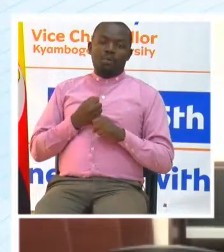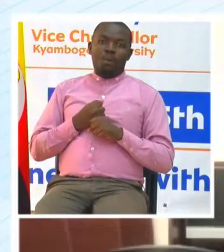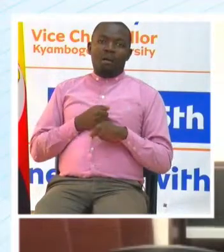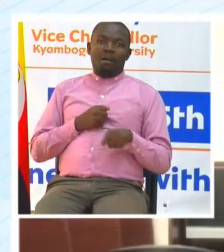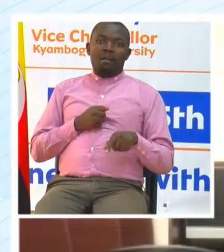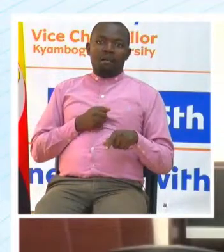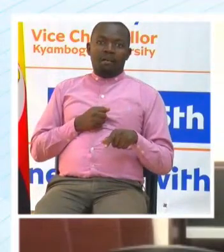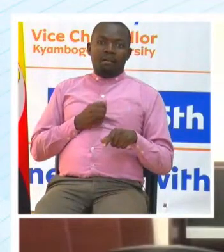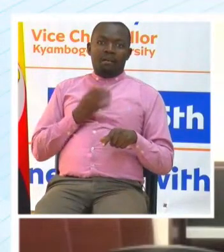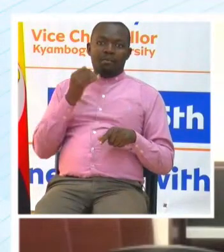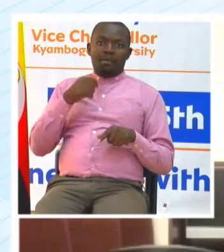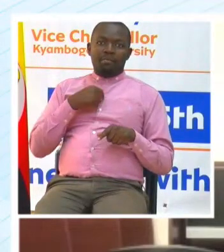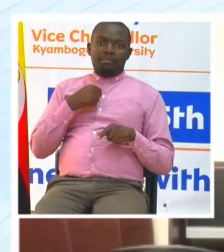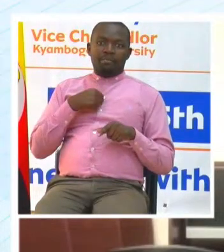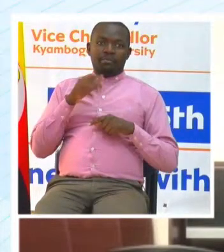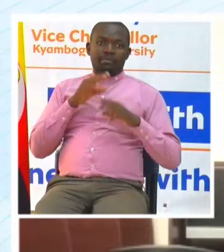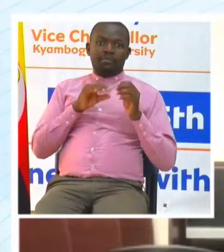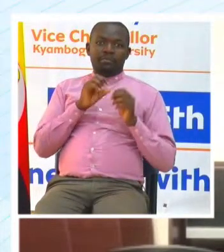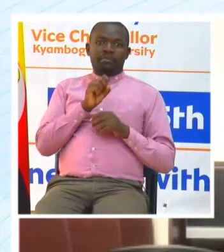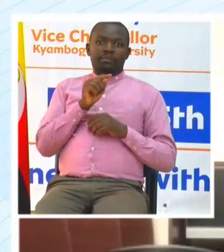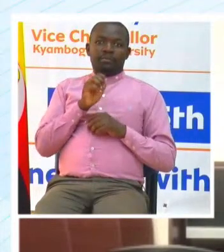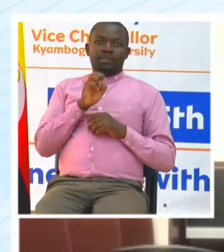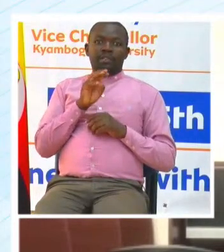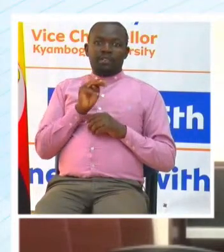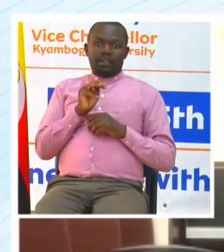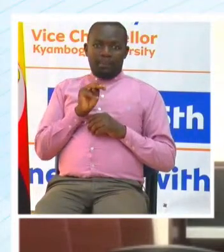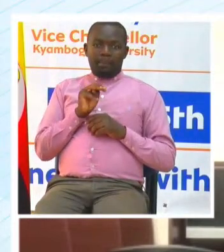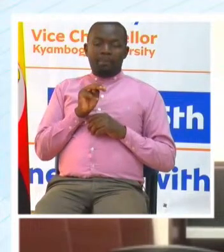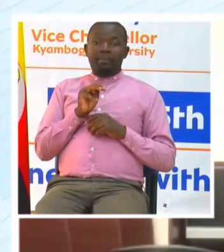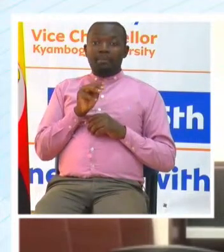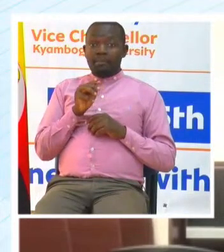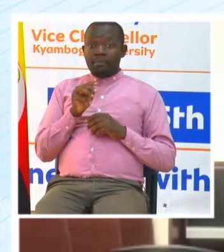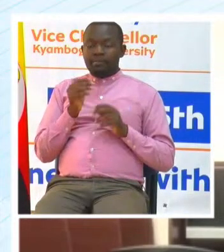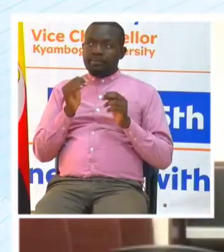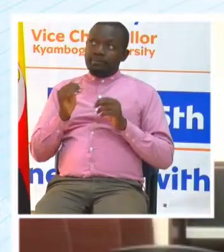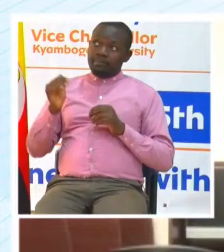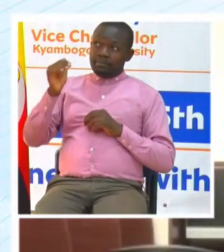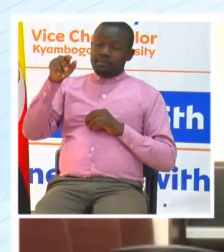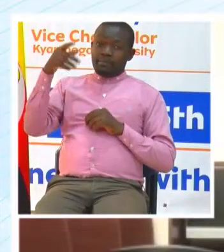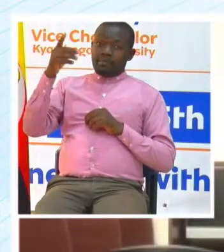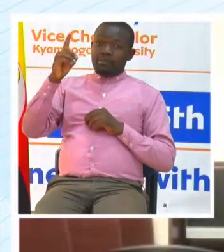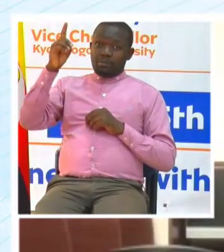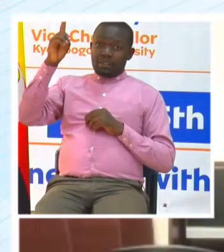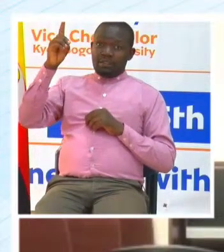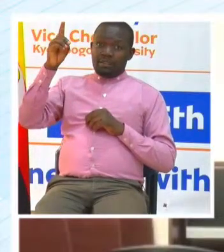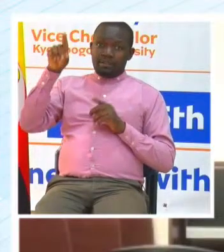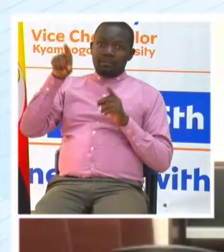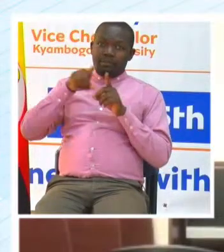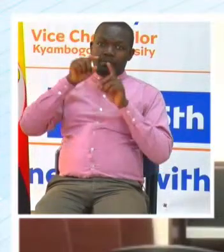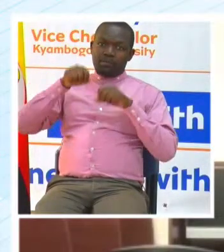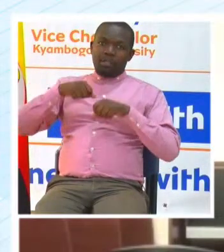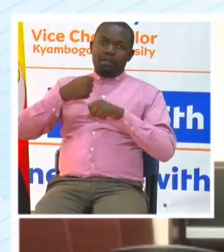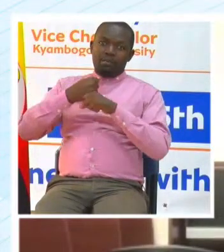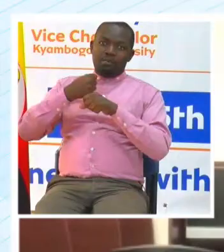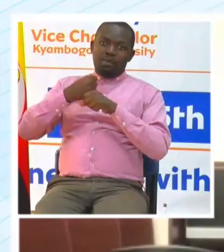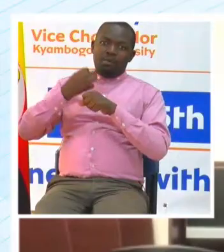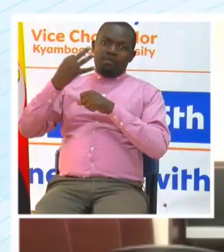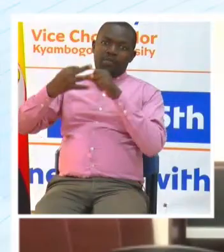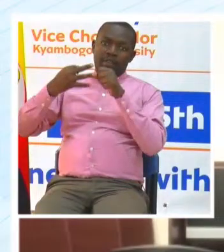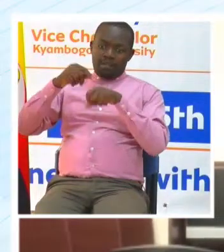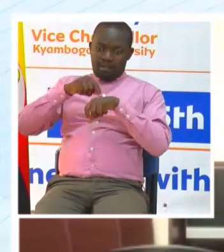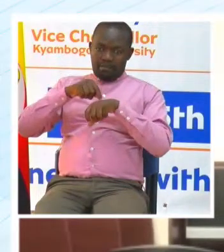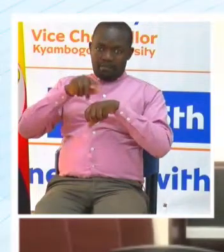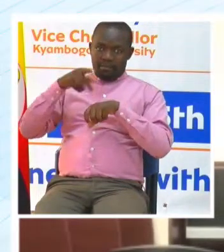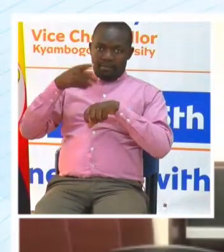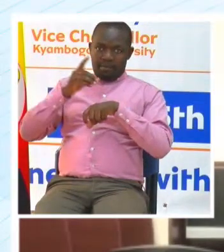since I'm doing a STEM course. Then if I go for a PhD again, I'll also be eligible to work for 3 years after my